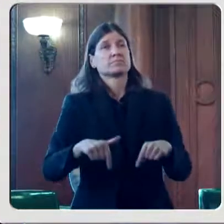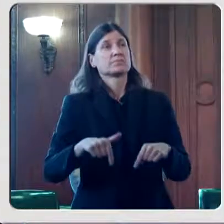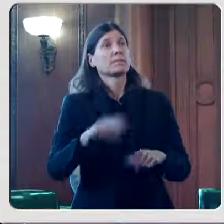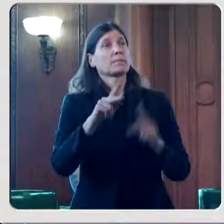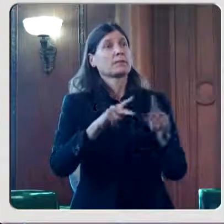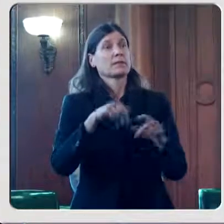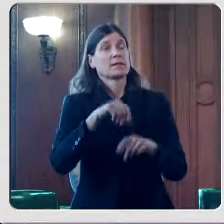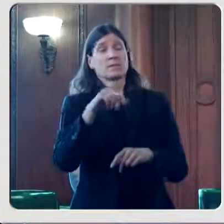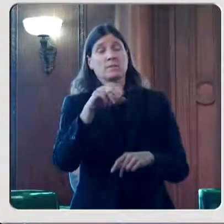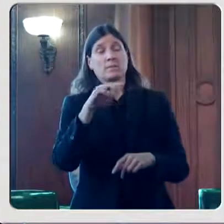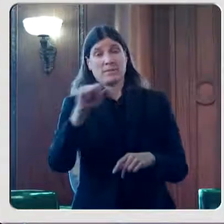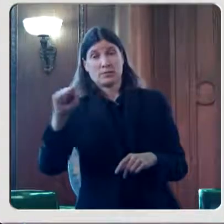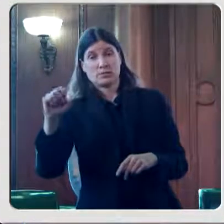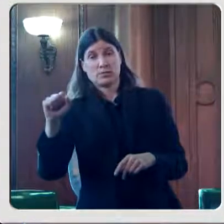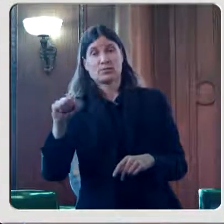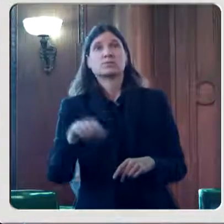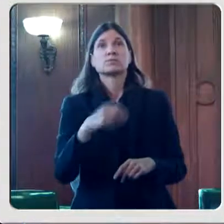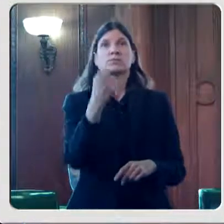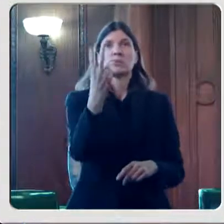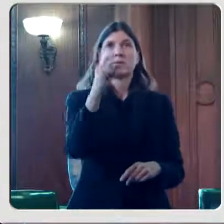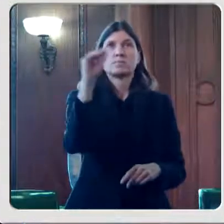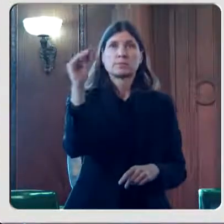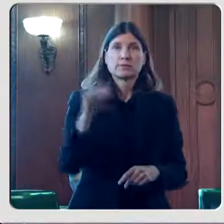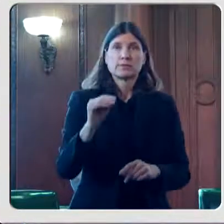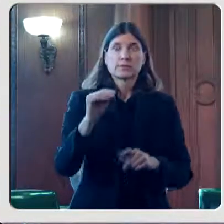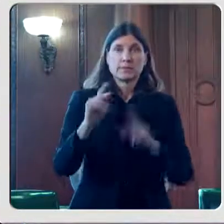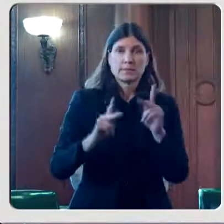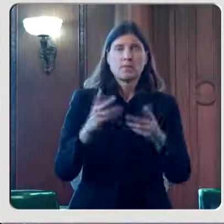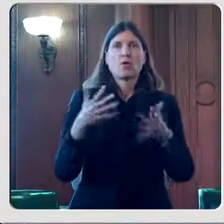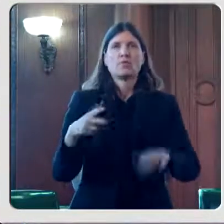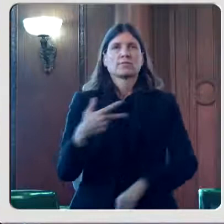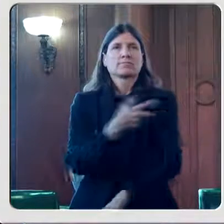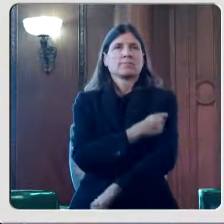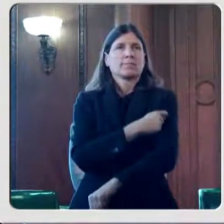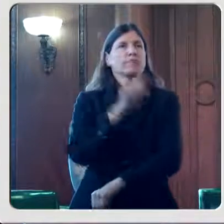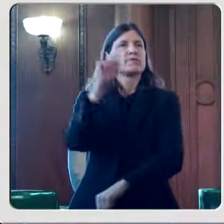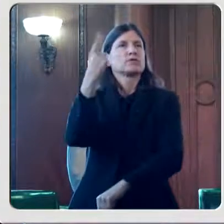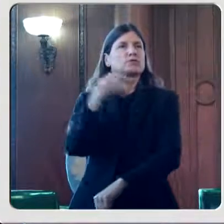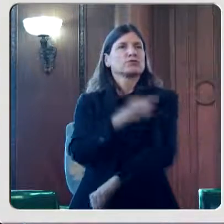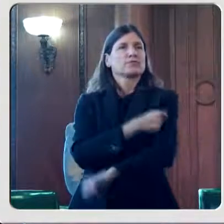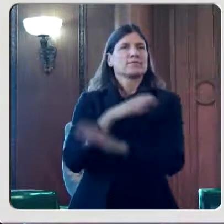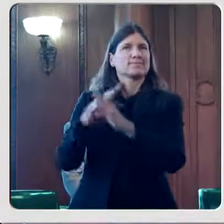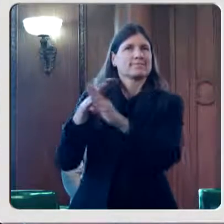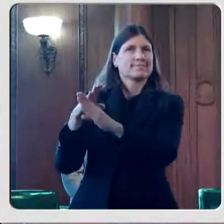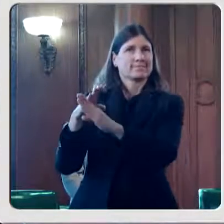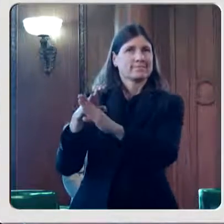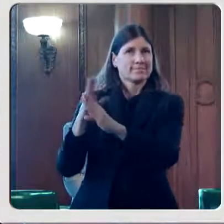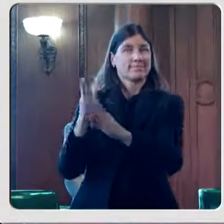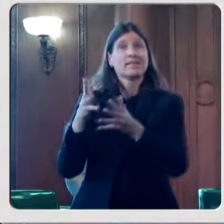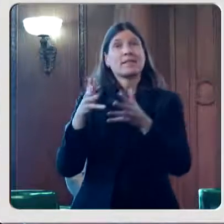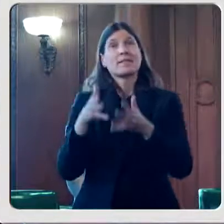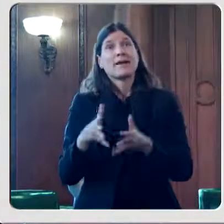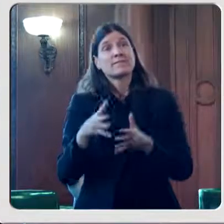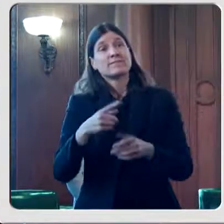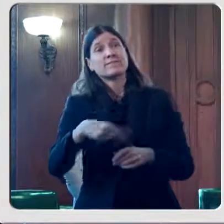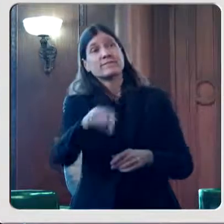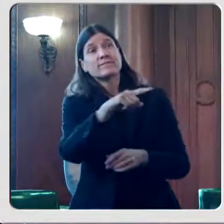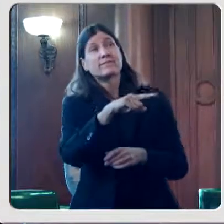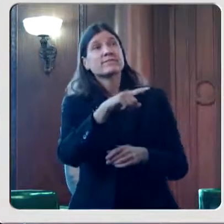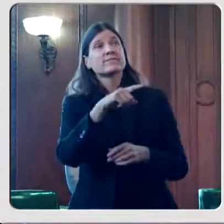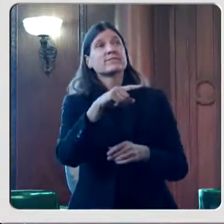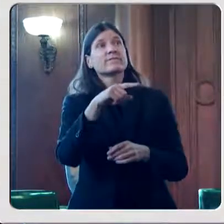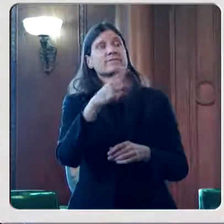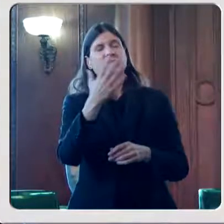number of vaccines has gone up, as was mentioned, about 150,000 per week or 20,000 per day. And right now the state is really going to